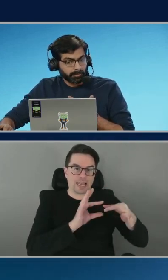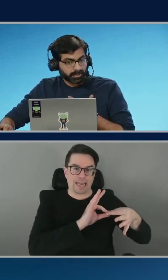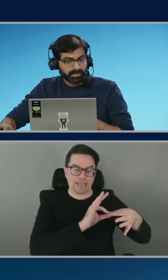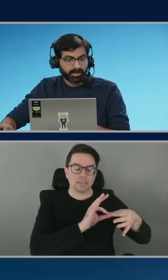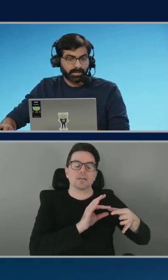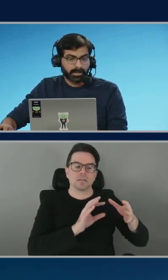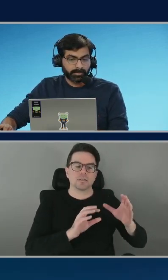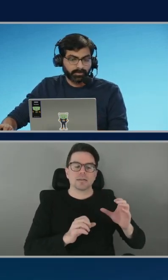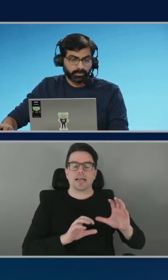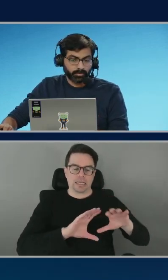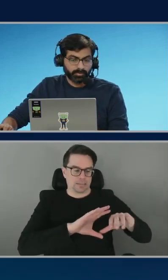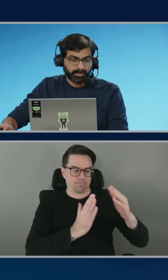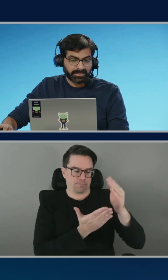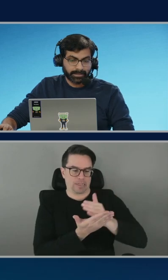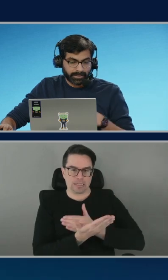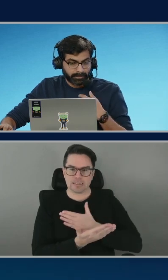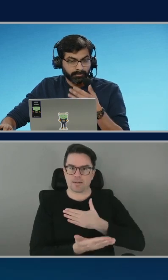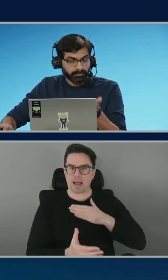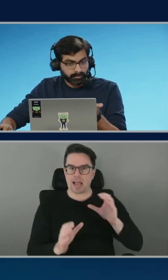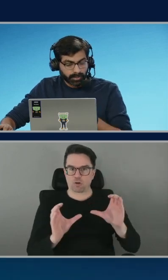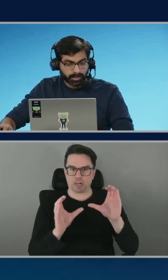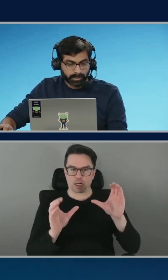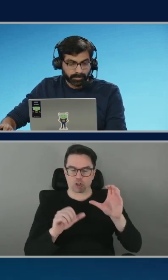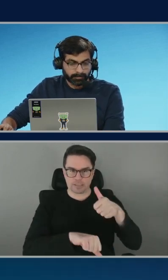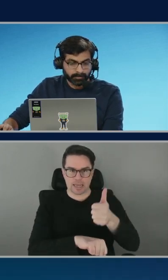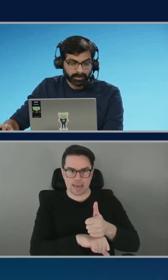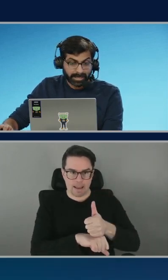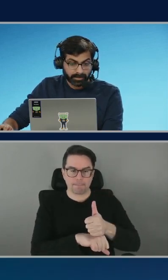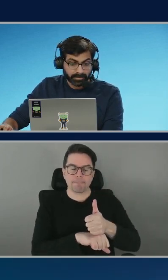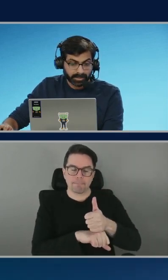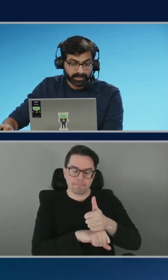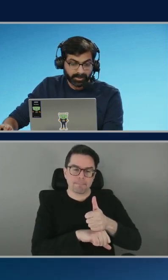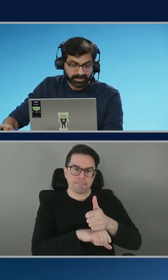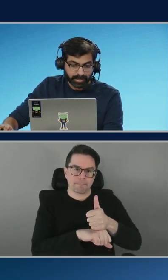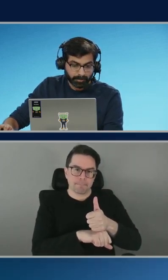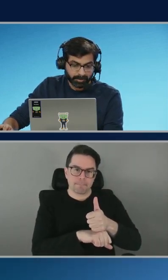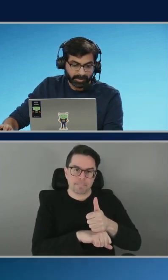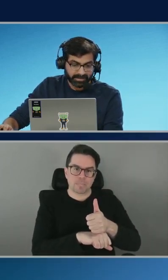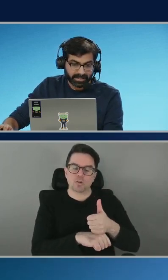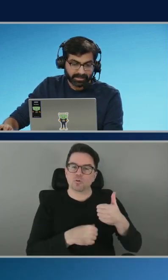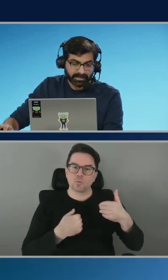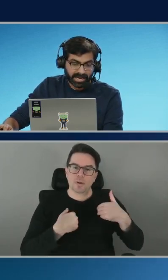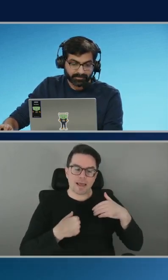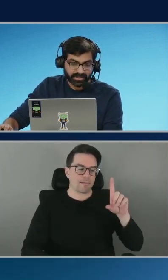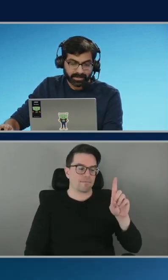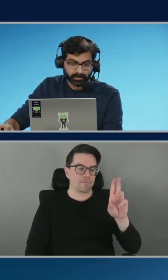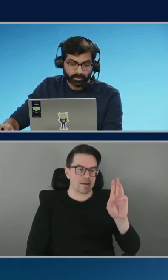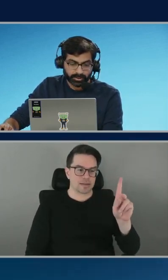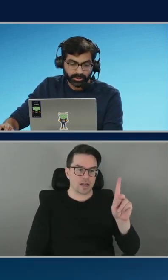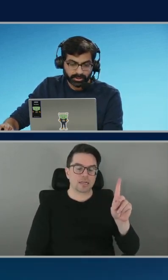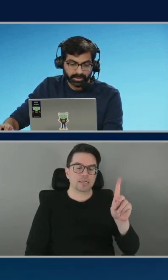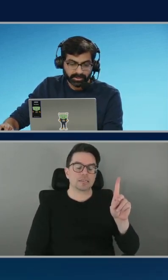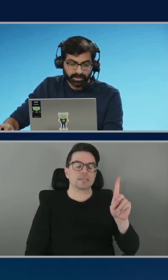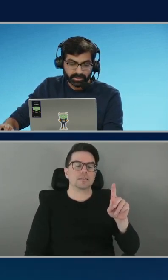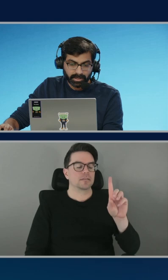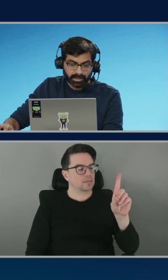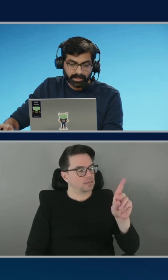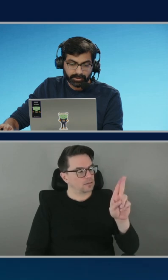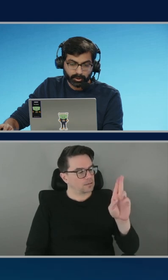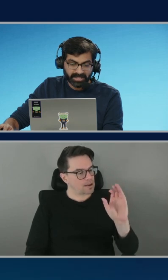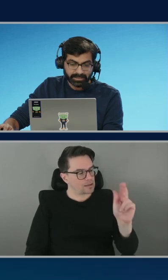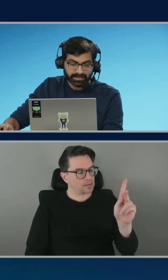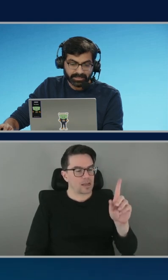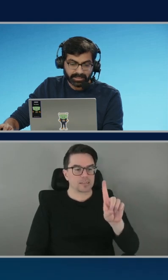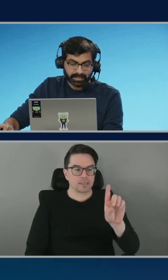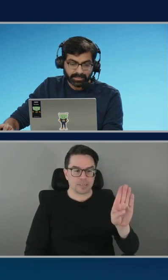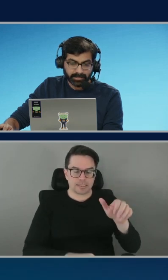I've set up to basically get DuckDB set up, and then after that over here,